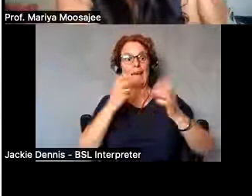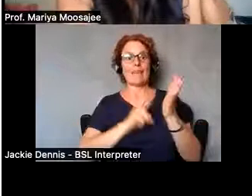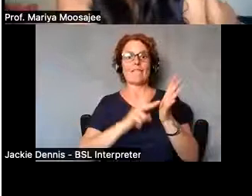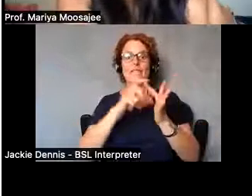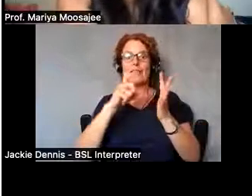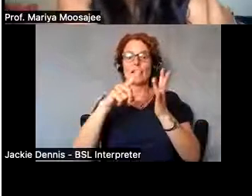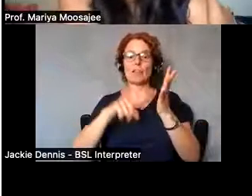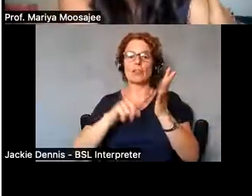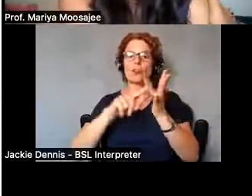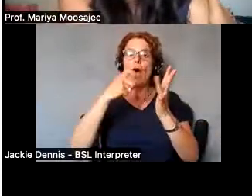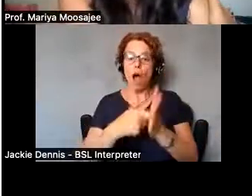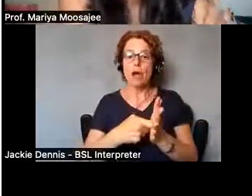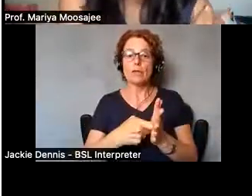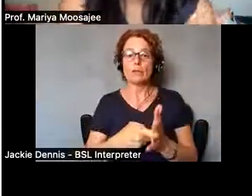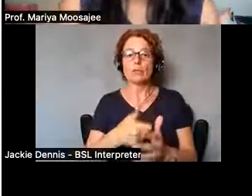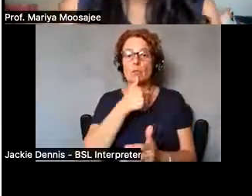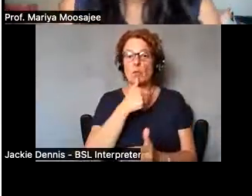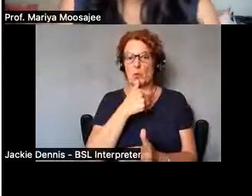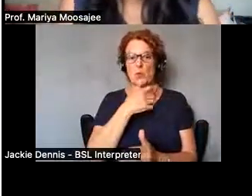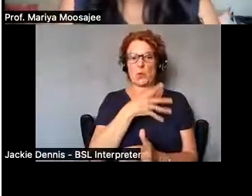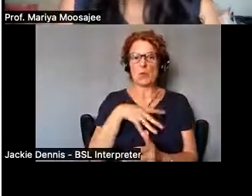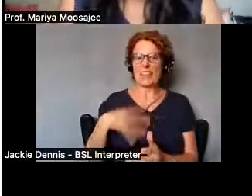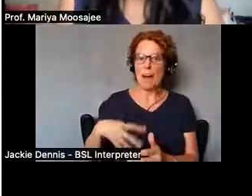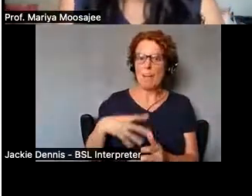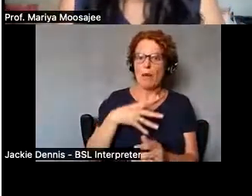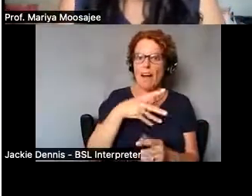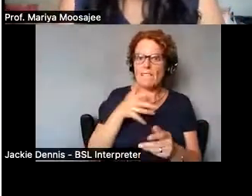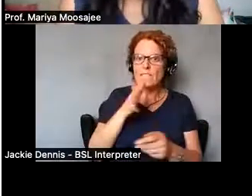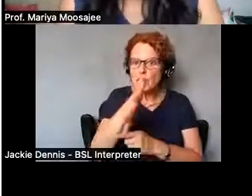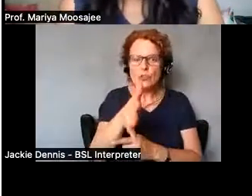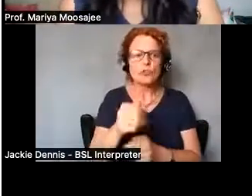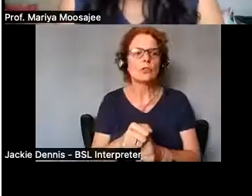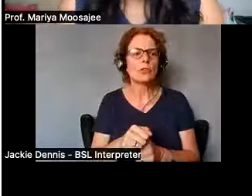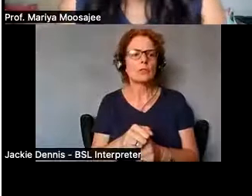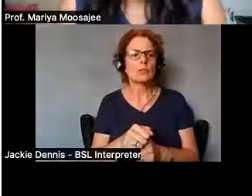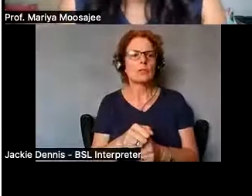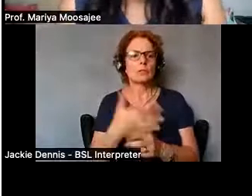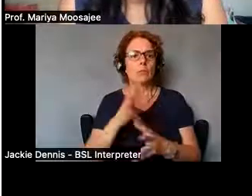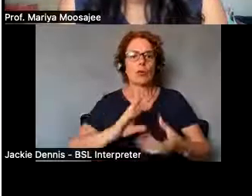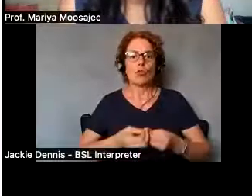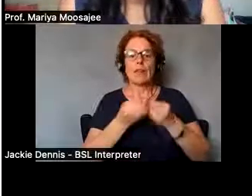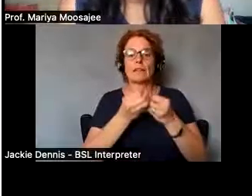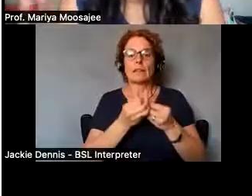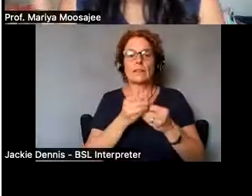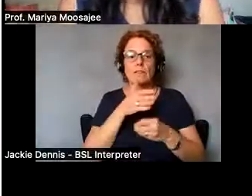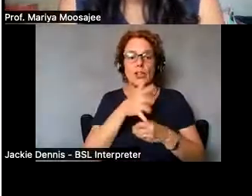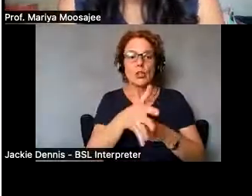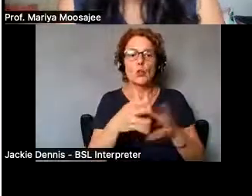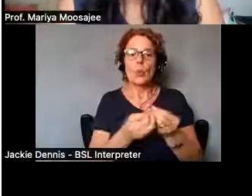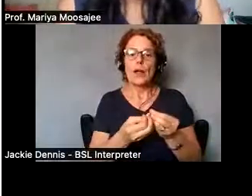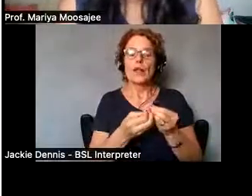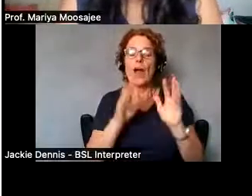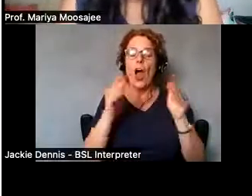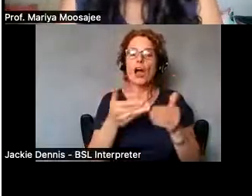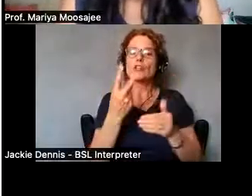took our zebrafish model. So we had created a zebrafish with an USH2A mutation. So it had type